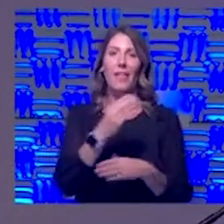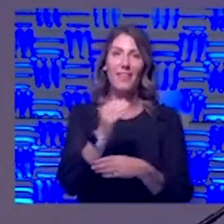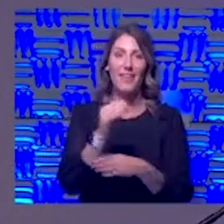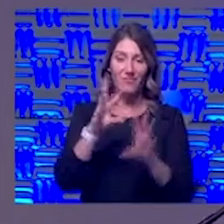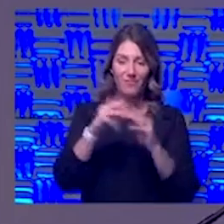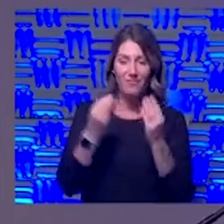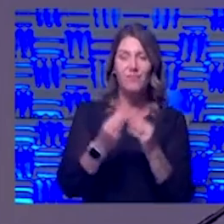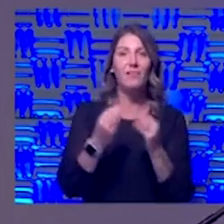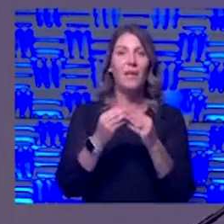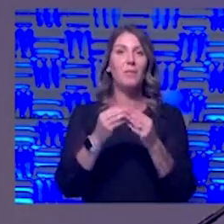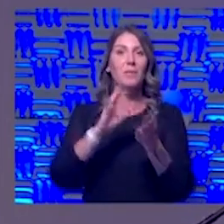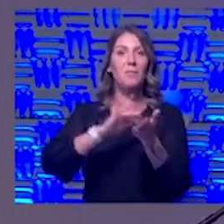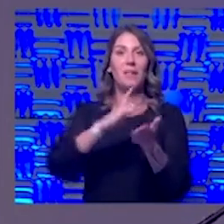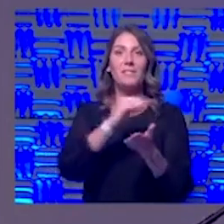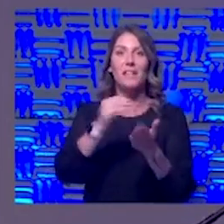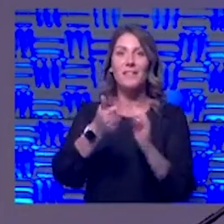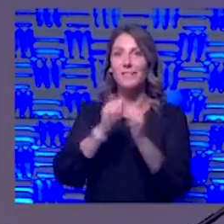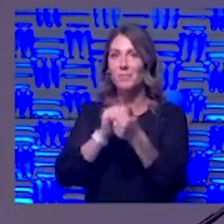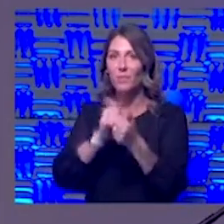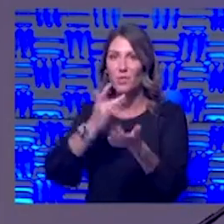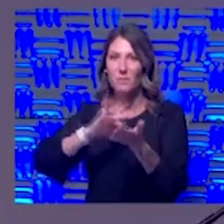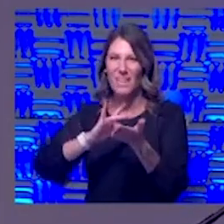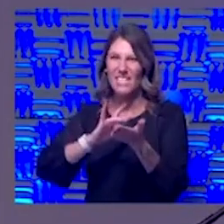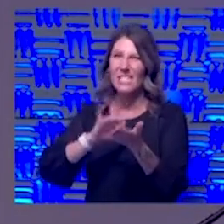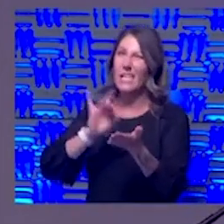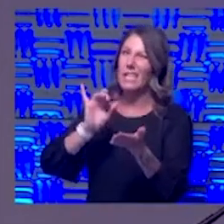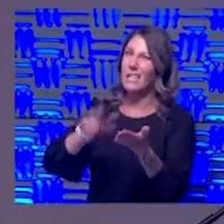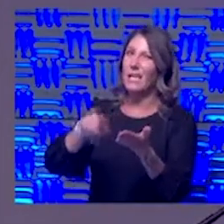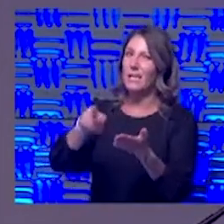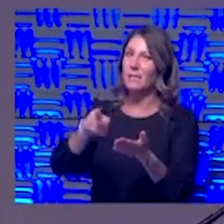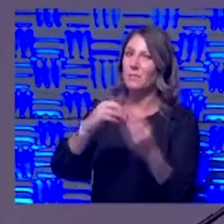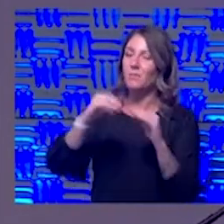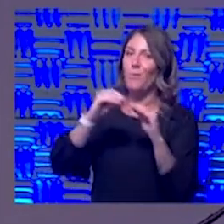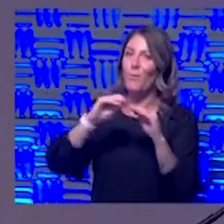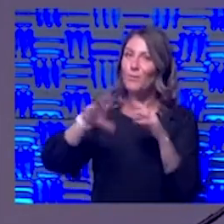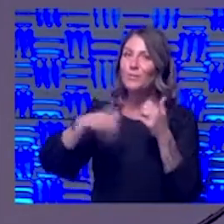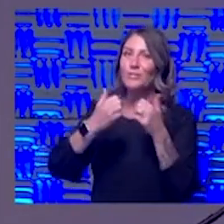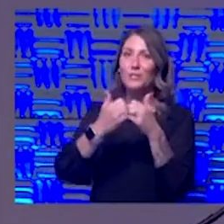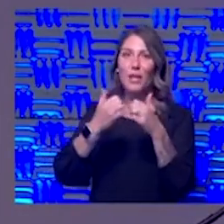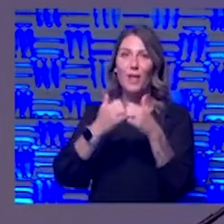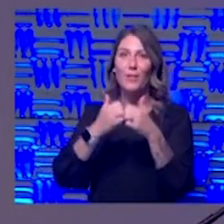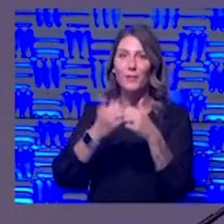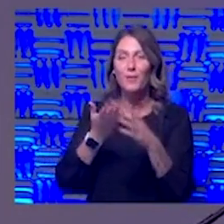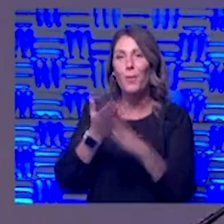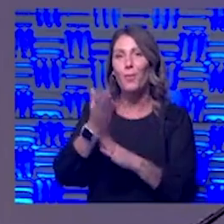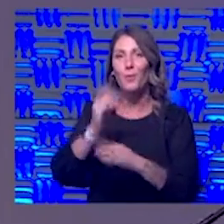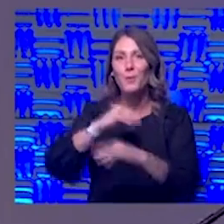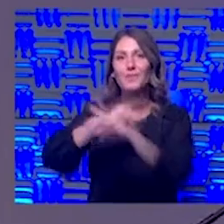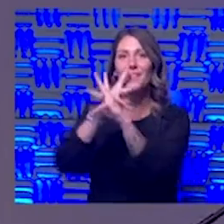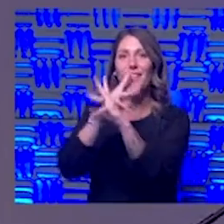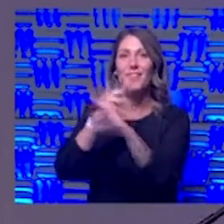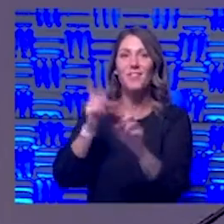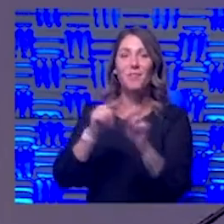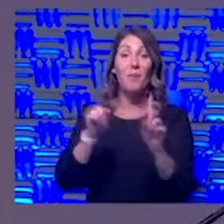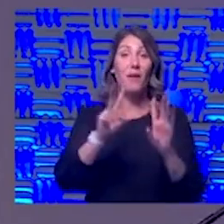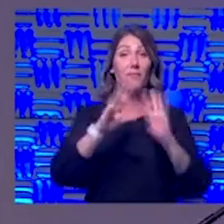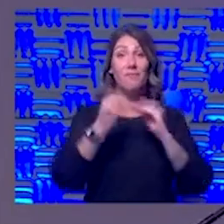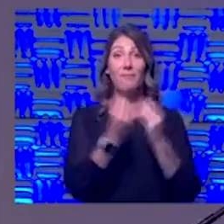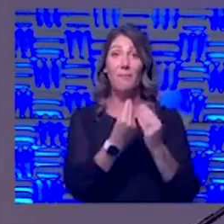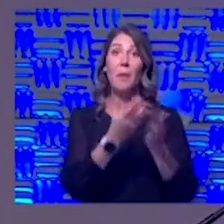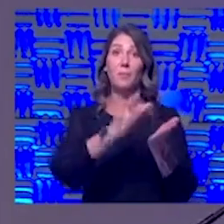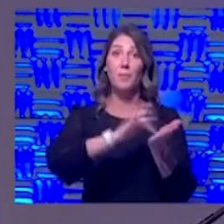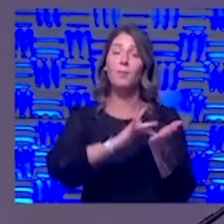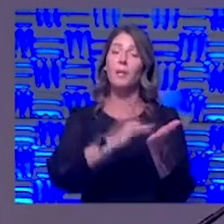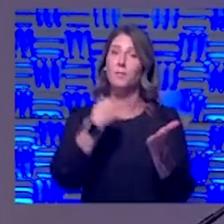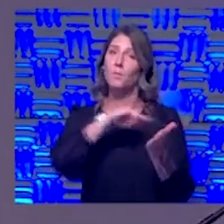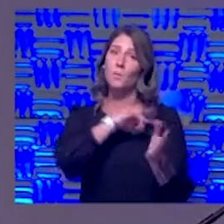medicine and sports medicine. Obviously, sports medicine is a little hard to do over telehealth, but at least for family medicine, we've tried to do